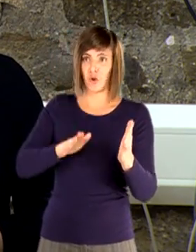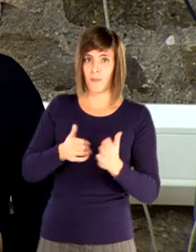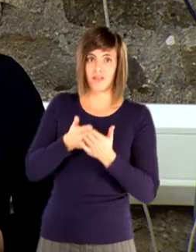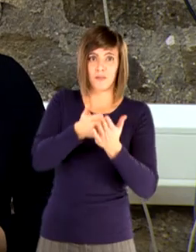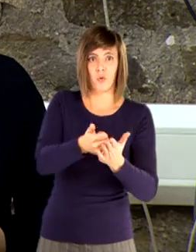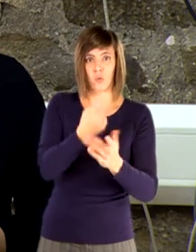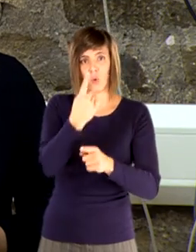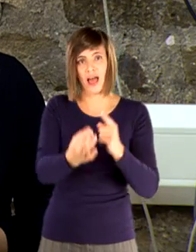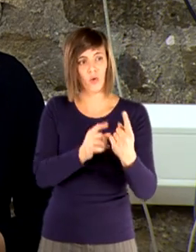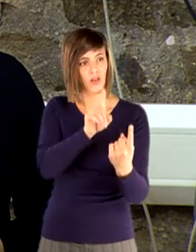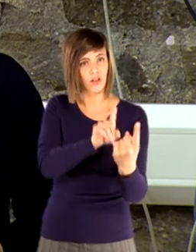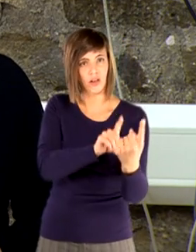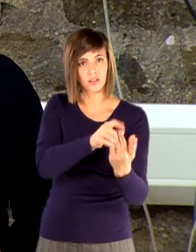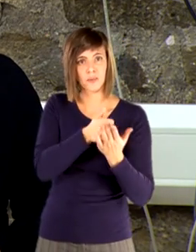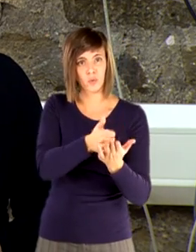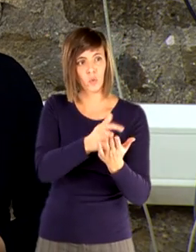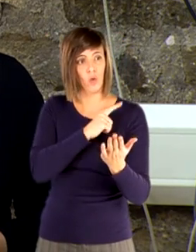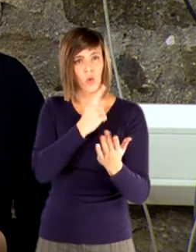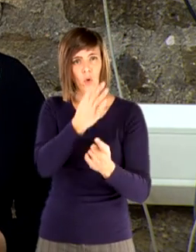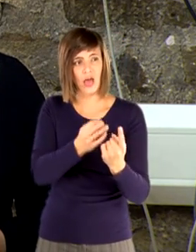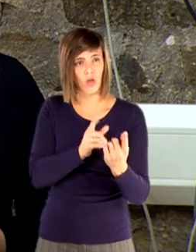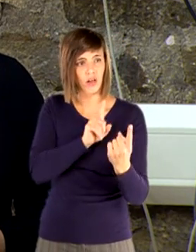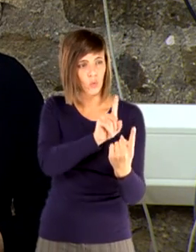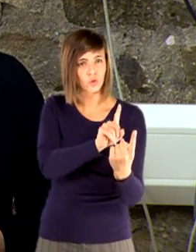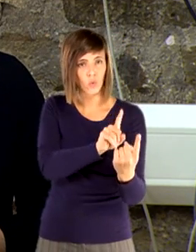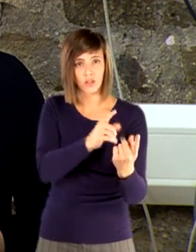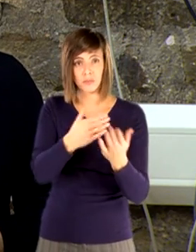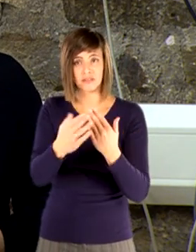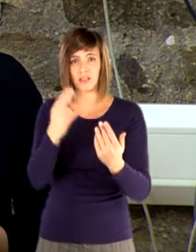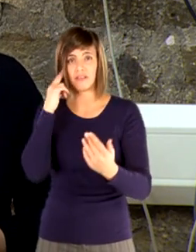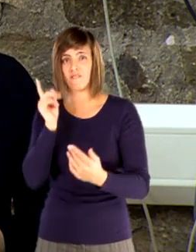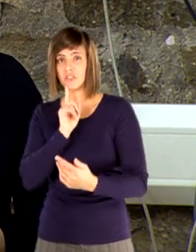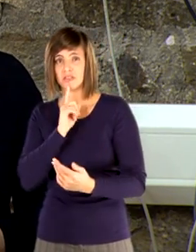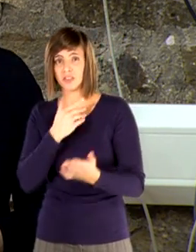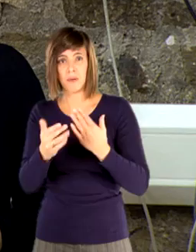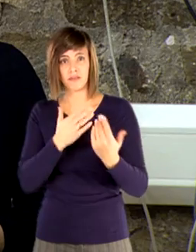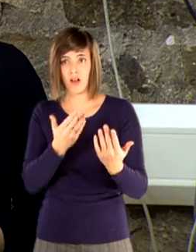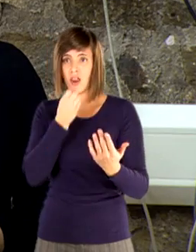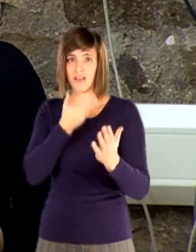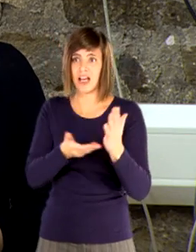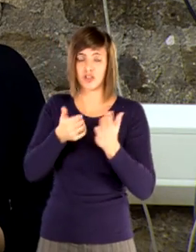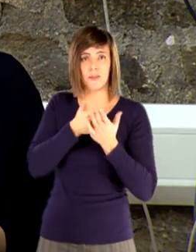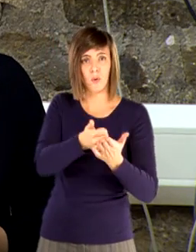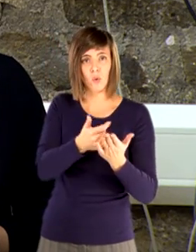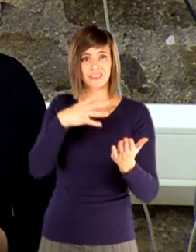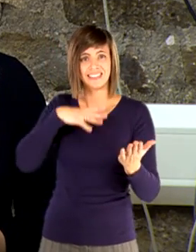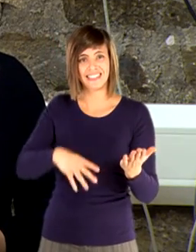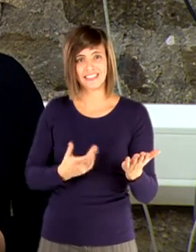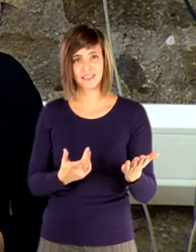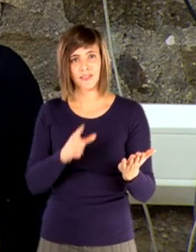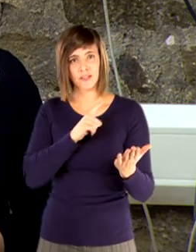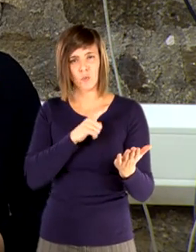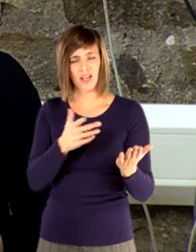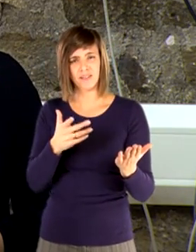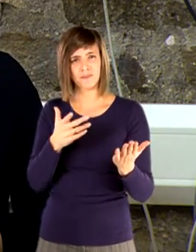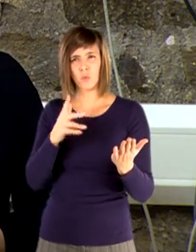from an hour with even a teacher of the deaf, because an hour of one-to-one time, whether you're deaf or not, is lovely. Extra individual attention